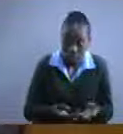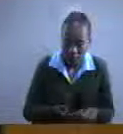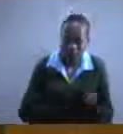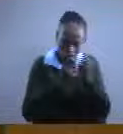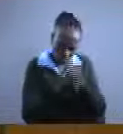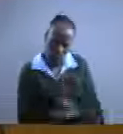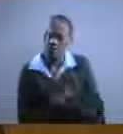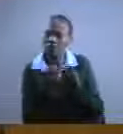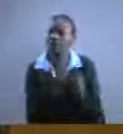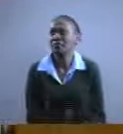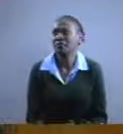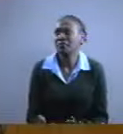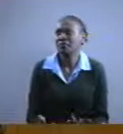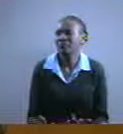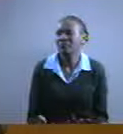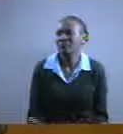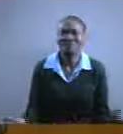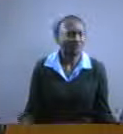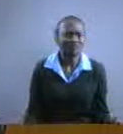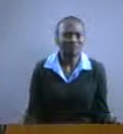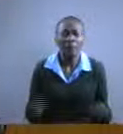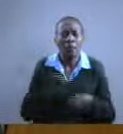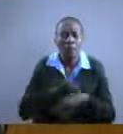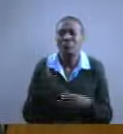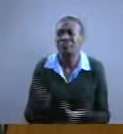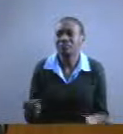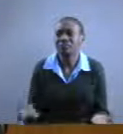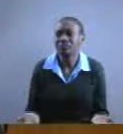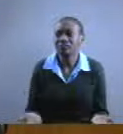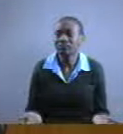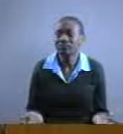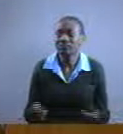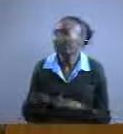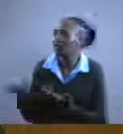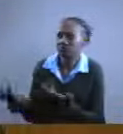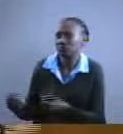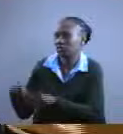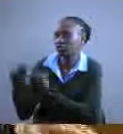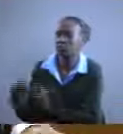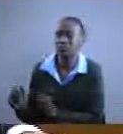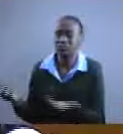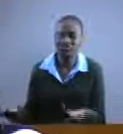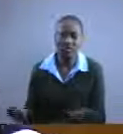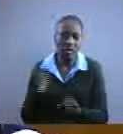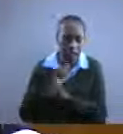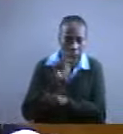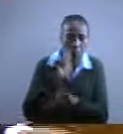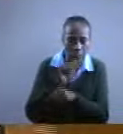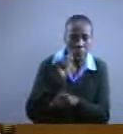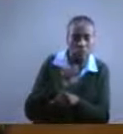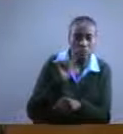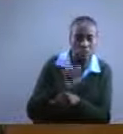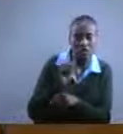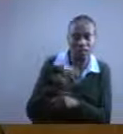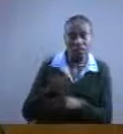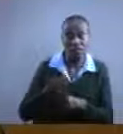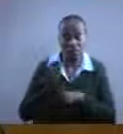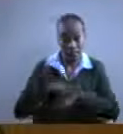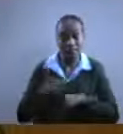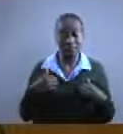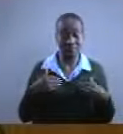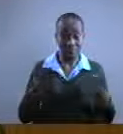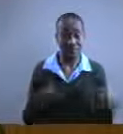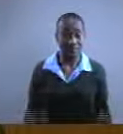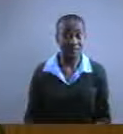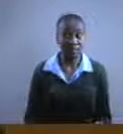outcome. So the problem is that, Chairperson, the campaigning season has started. And that's the problem